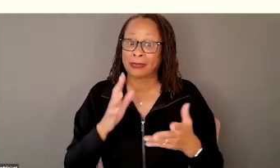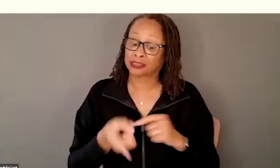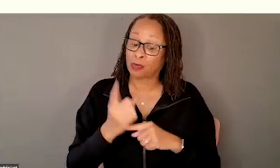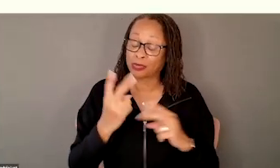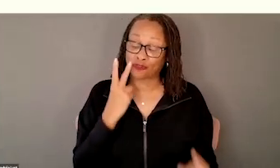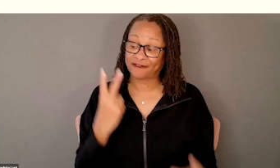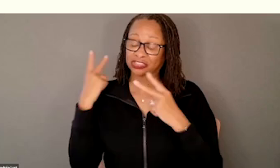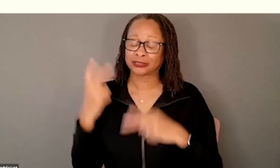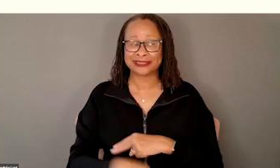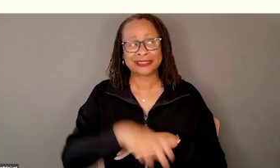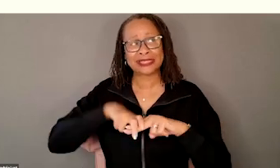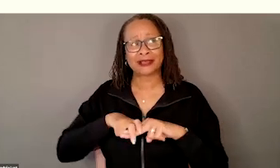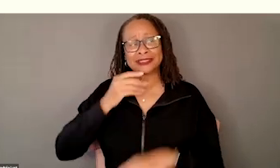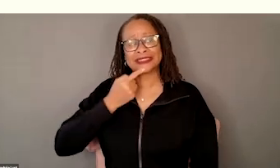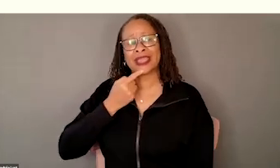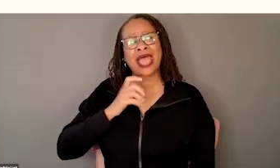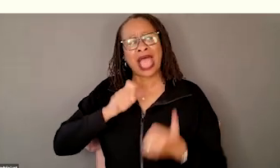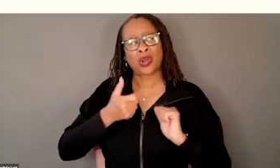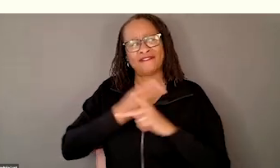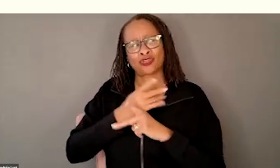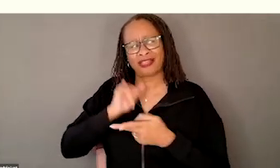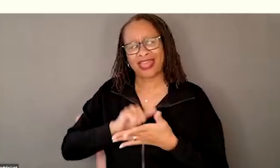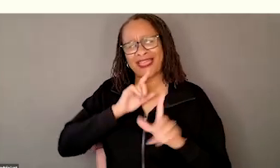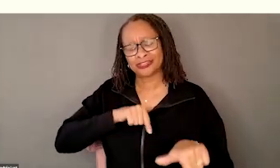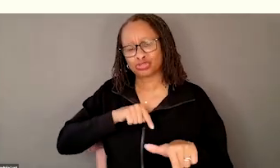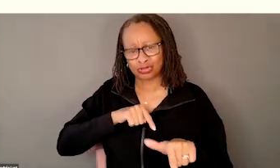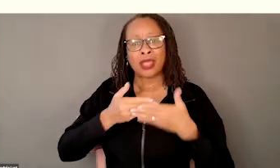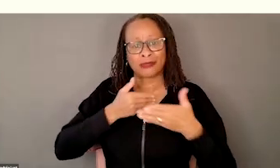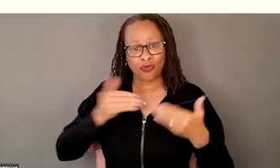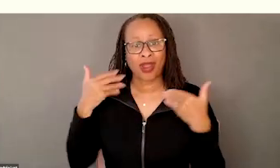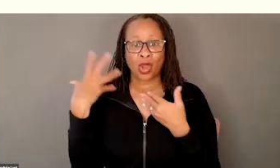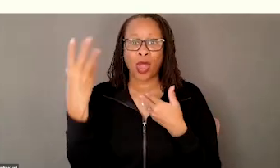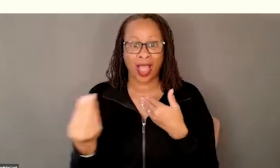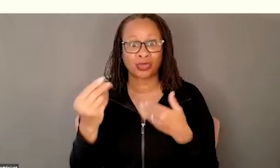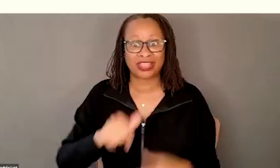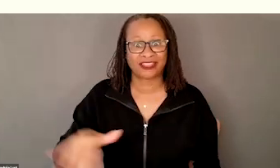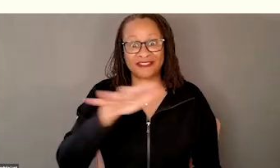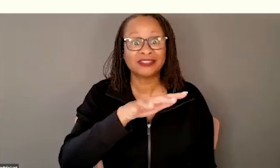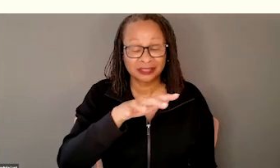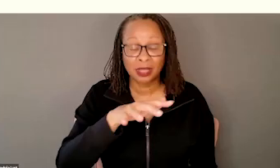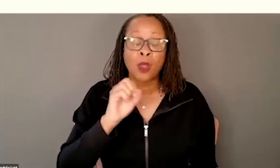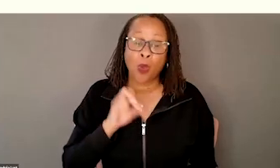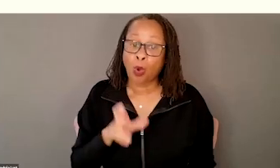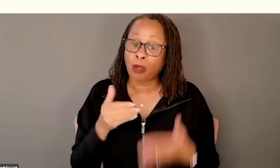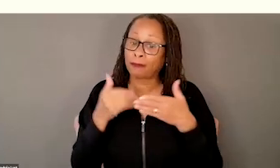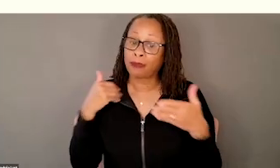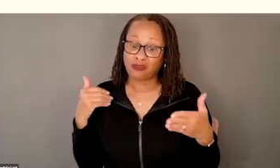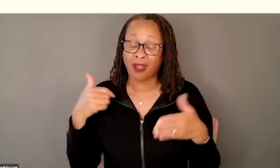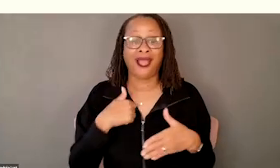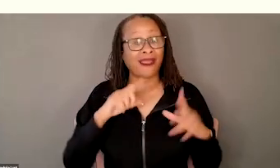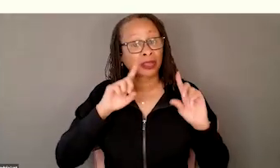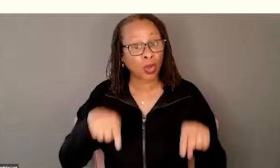sit down and say, oh, let me try to figure this out before I go out in the field or before I